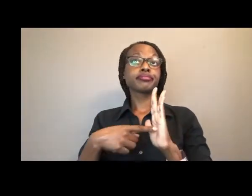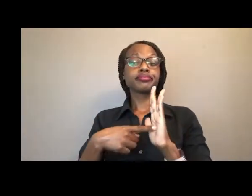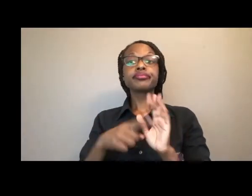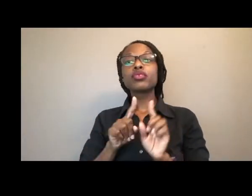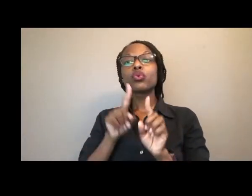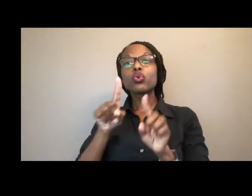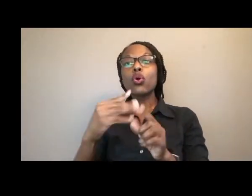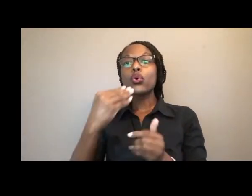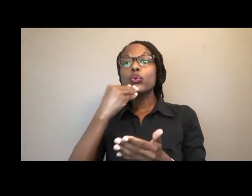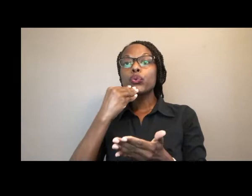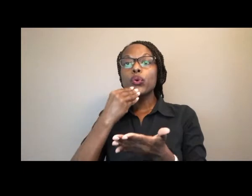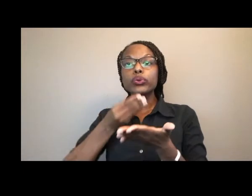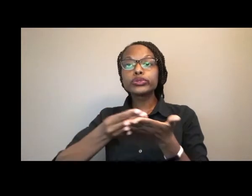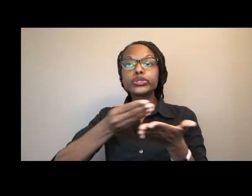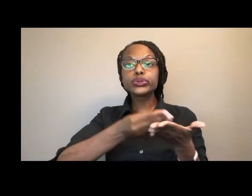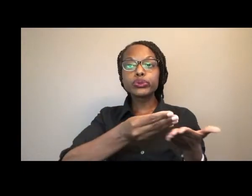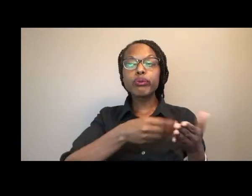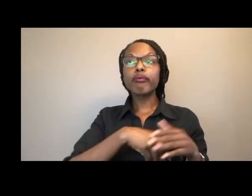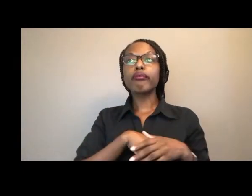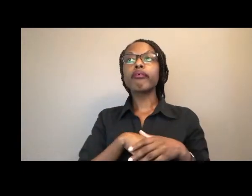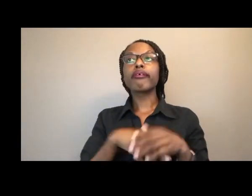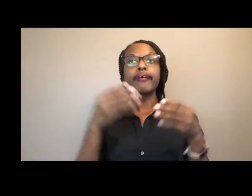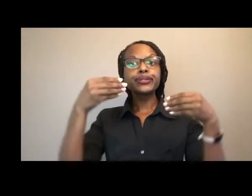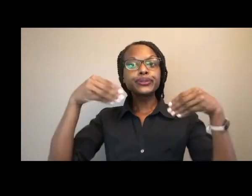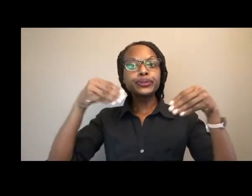the grocery store,